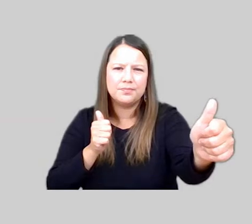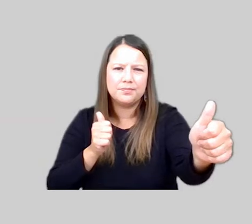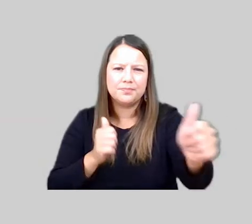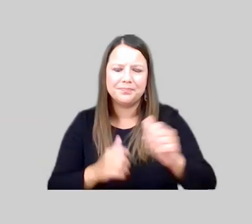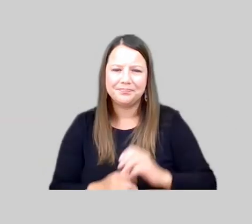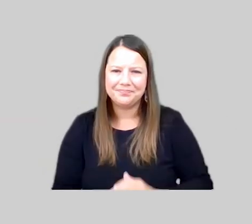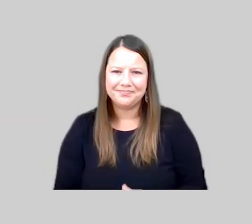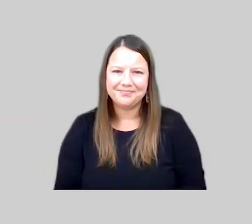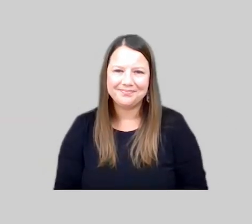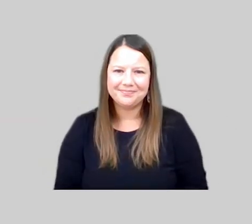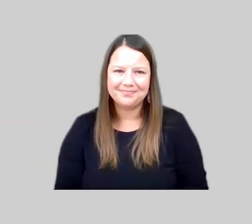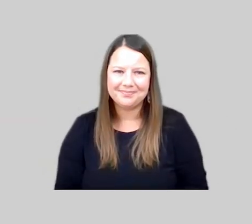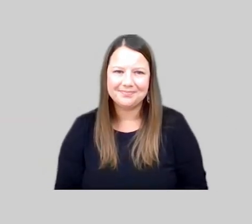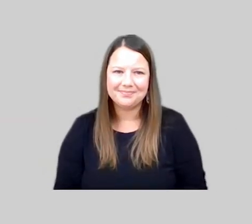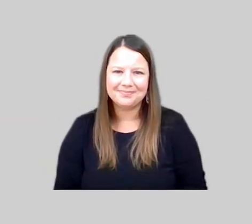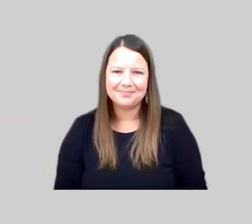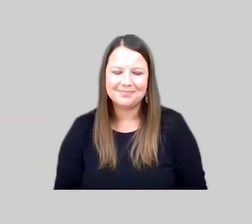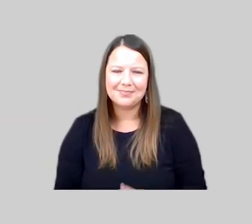Far away.